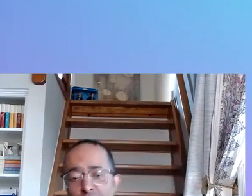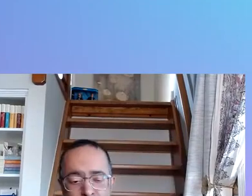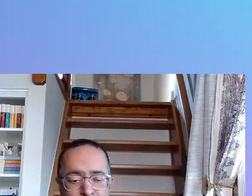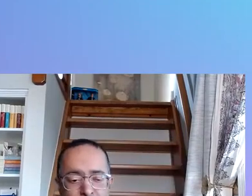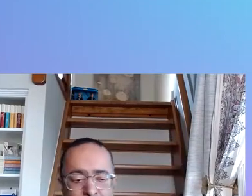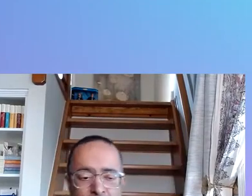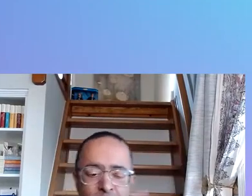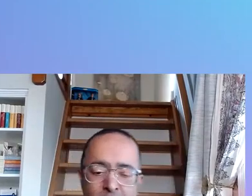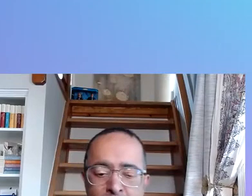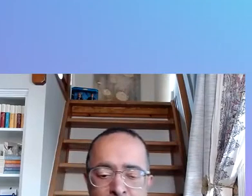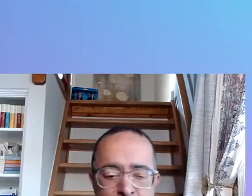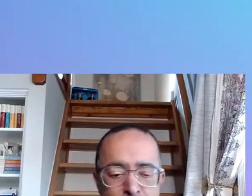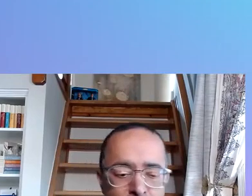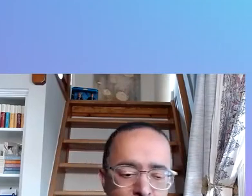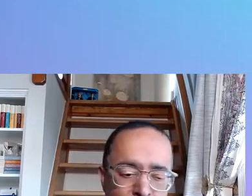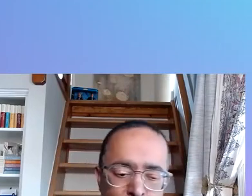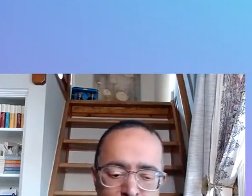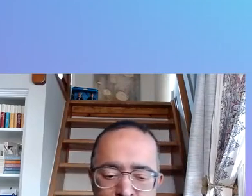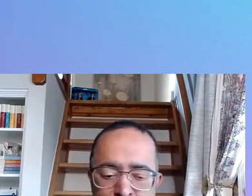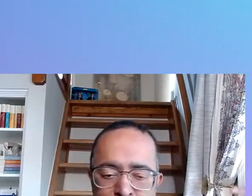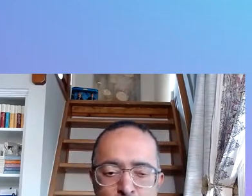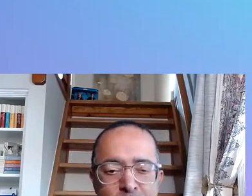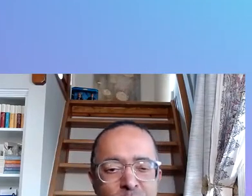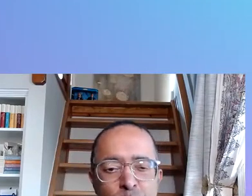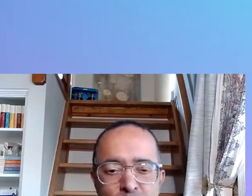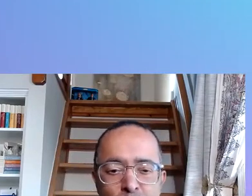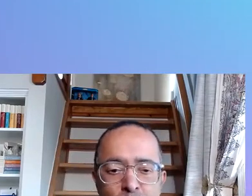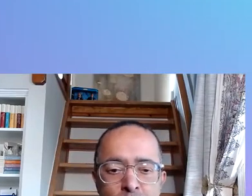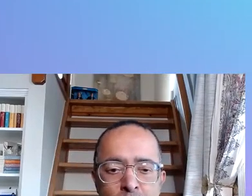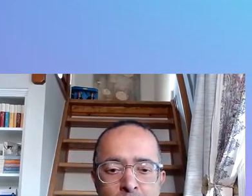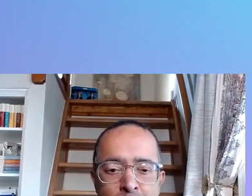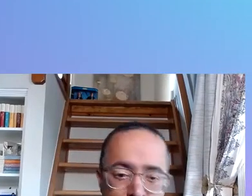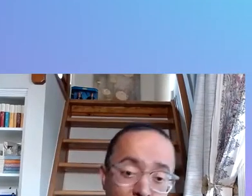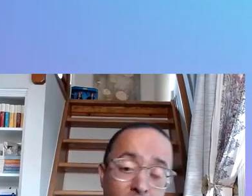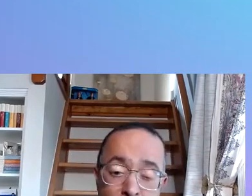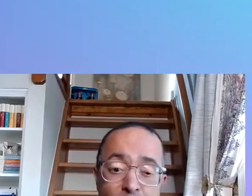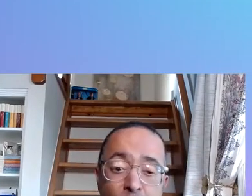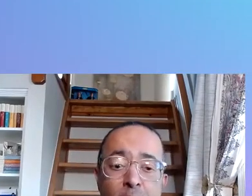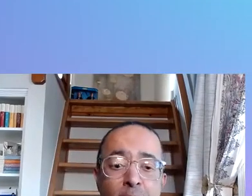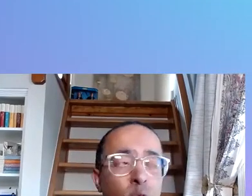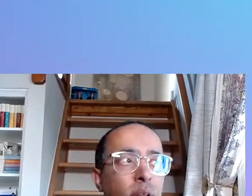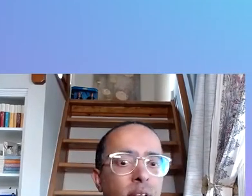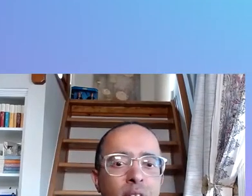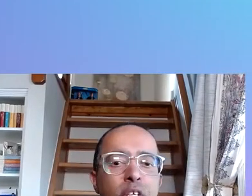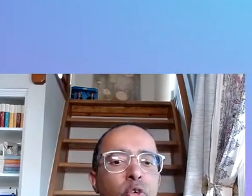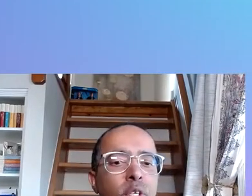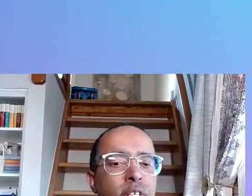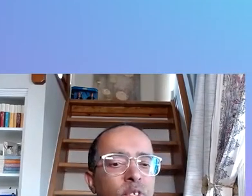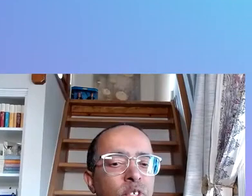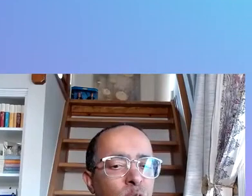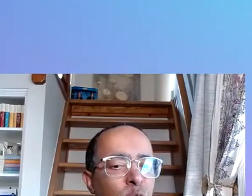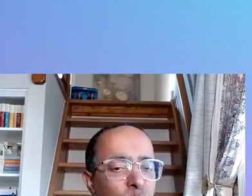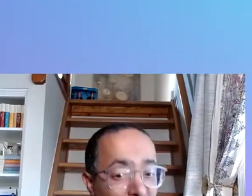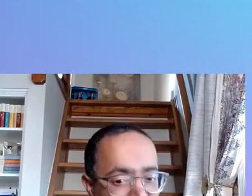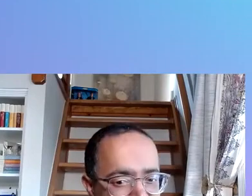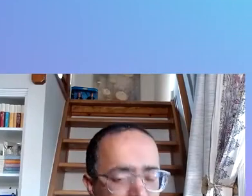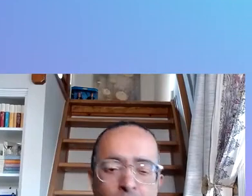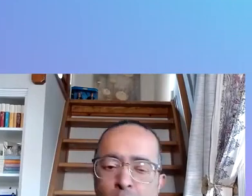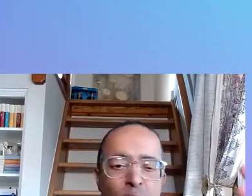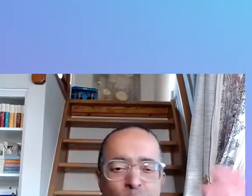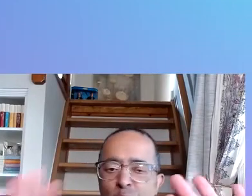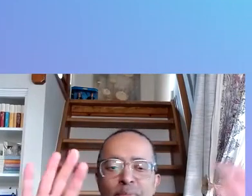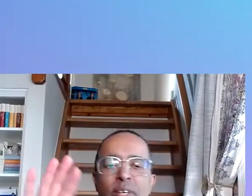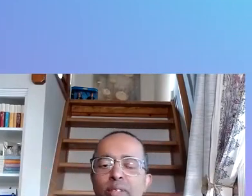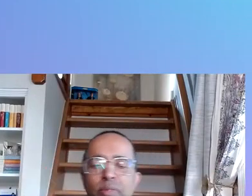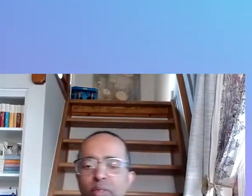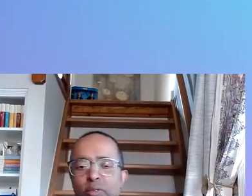wanted to mention and highlight that AOC said was like, if you're dealing with someone, and this is like on the far end, who like literally doesn't see your humanity,